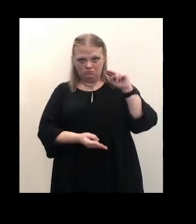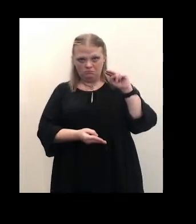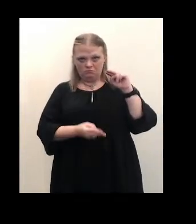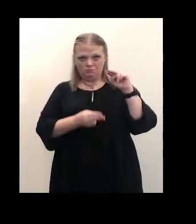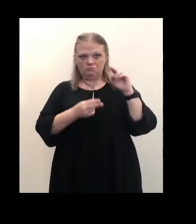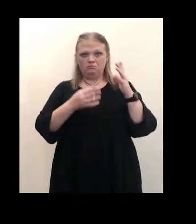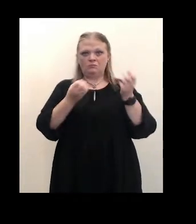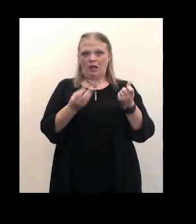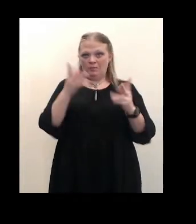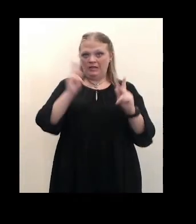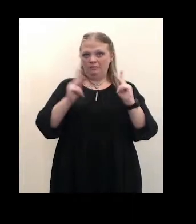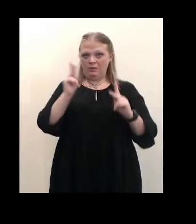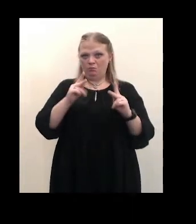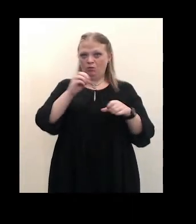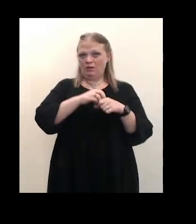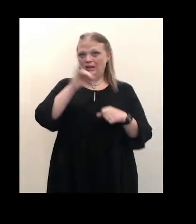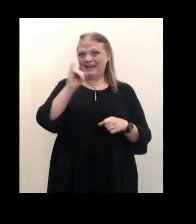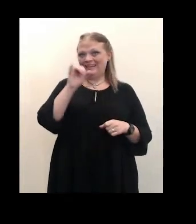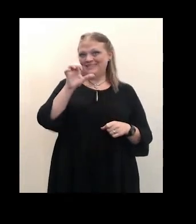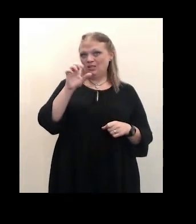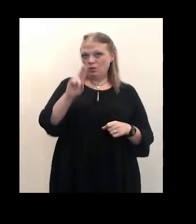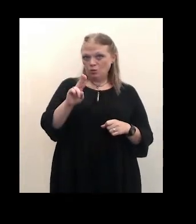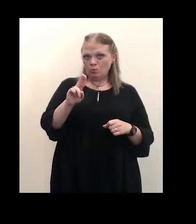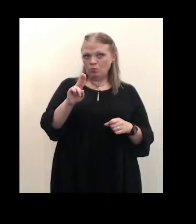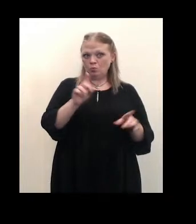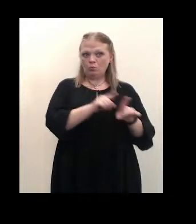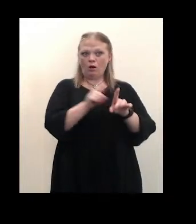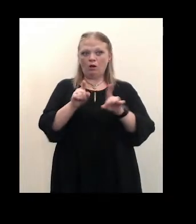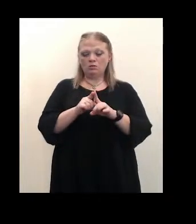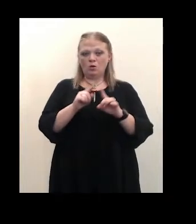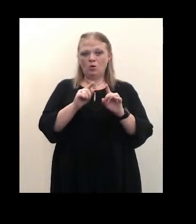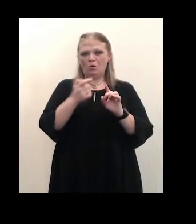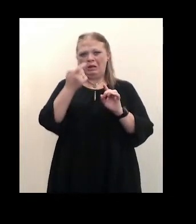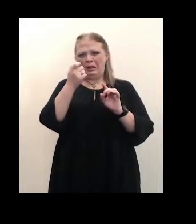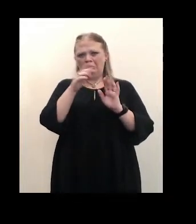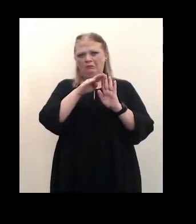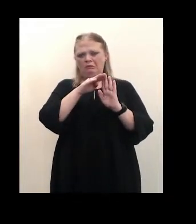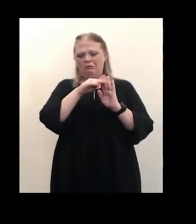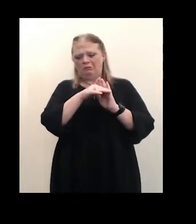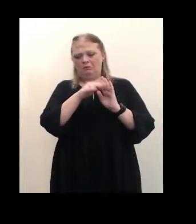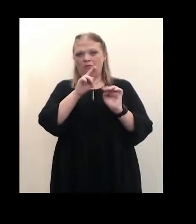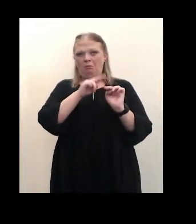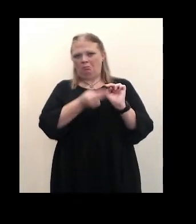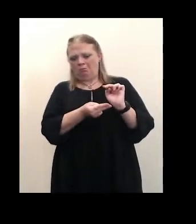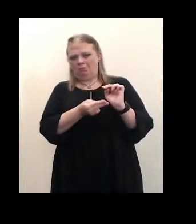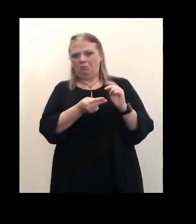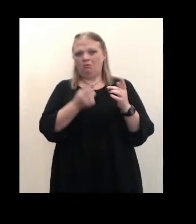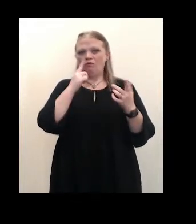beds, as well as those slight decline in the number of individuals